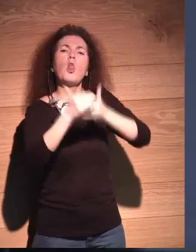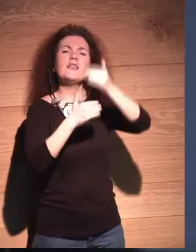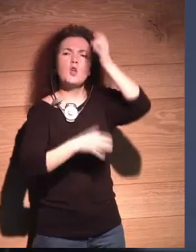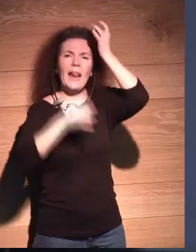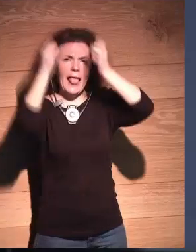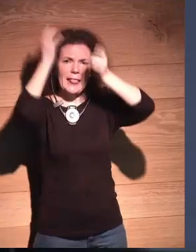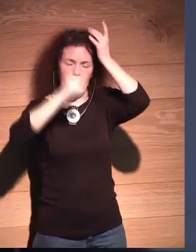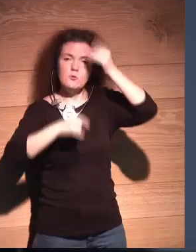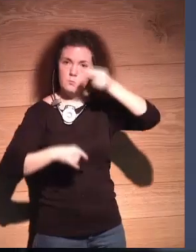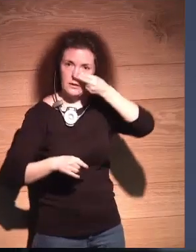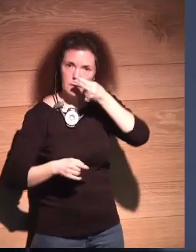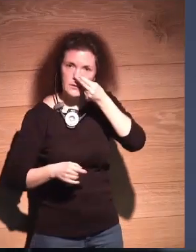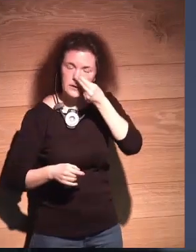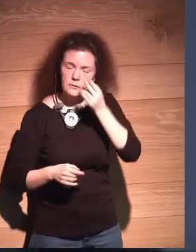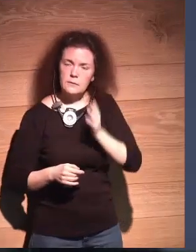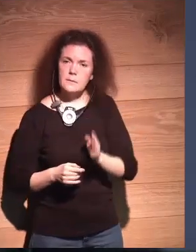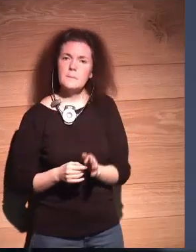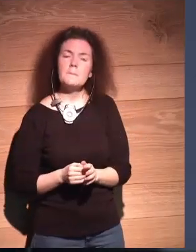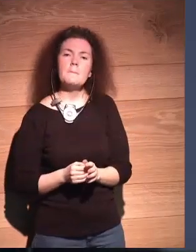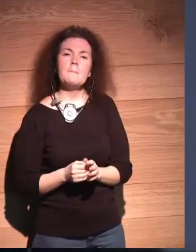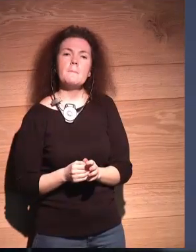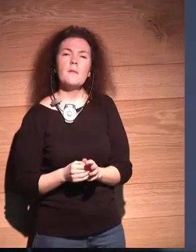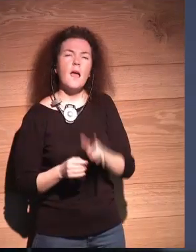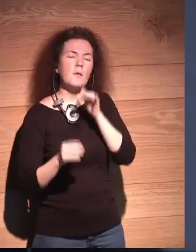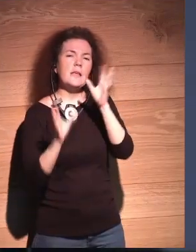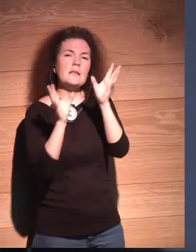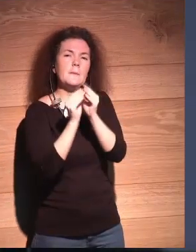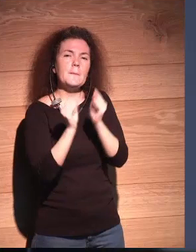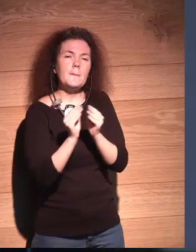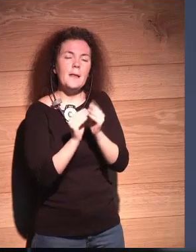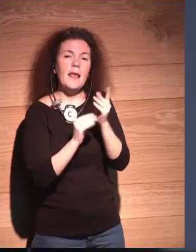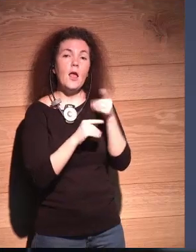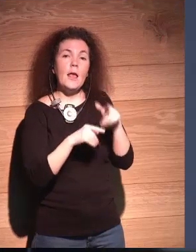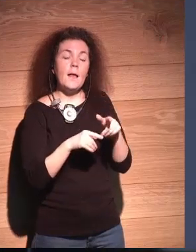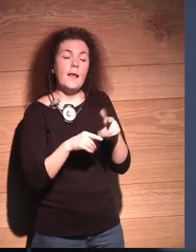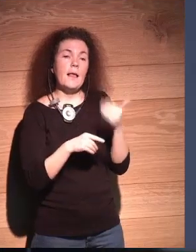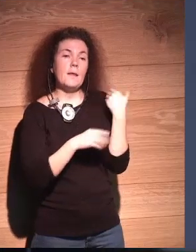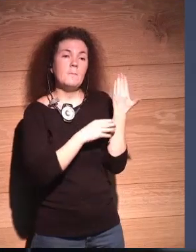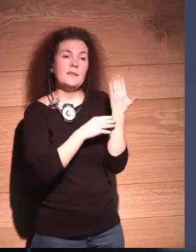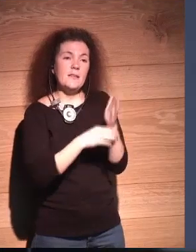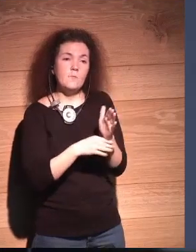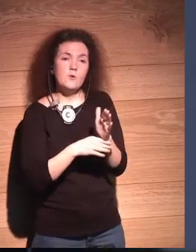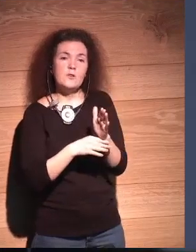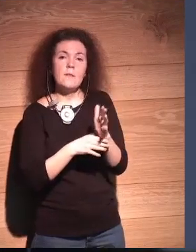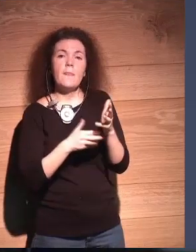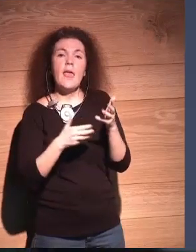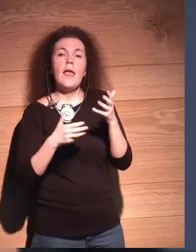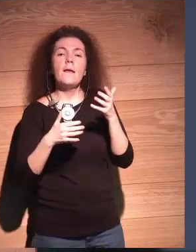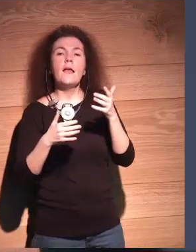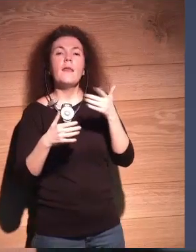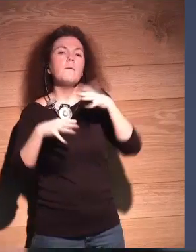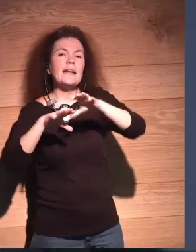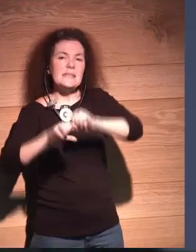Today we're talking about the creative process, which is very interesting, but I would like to talk very briefly about